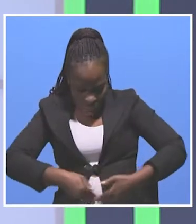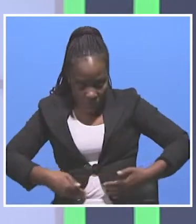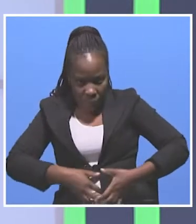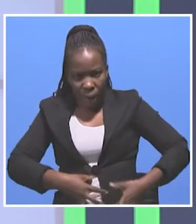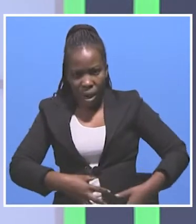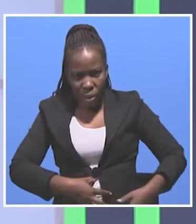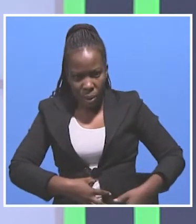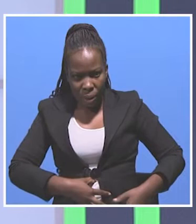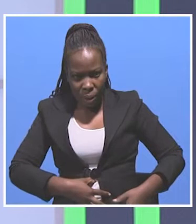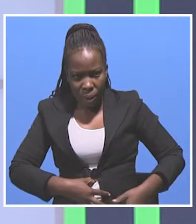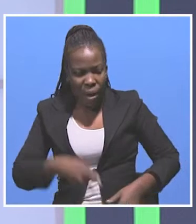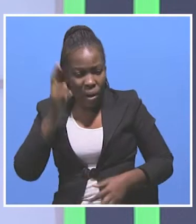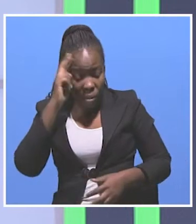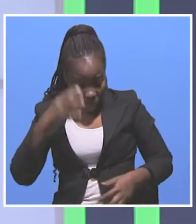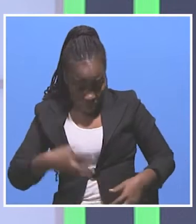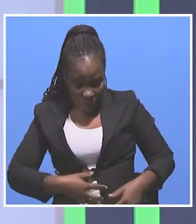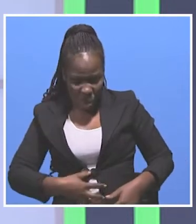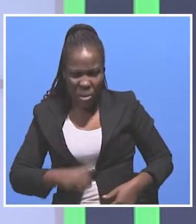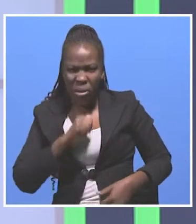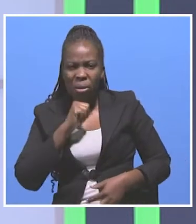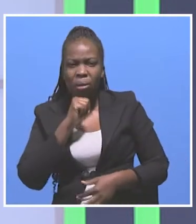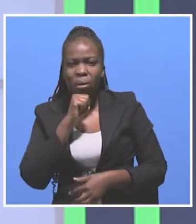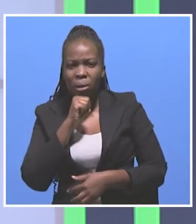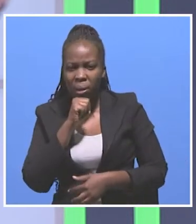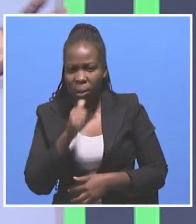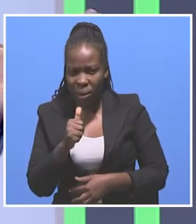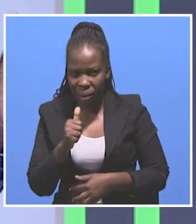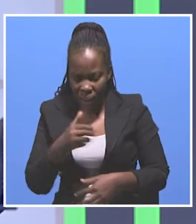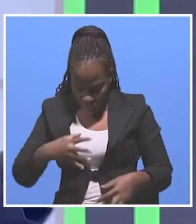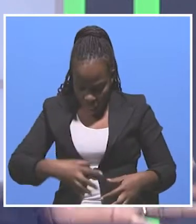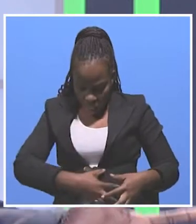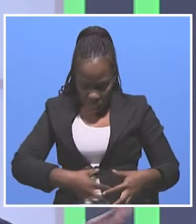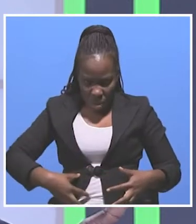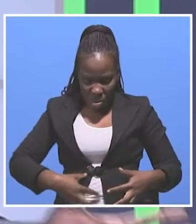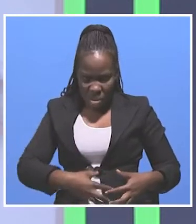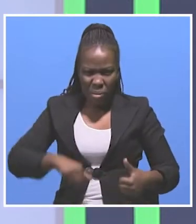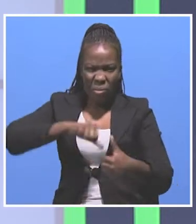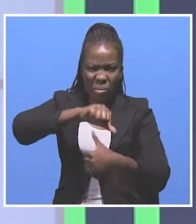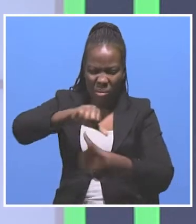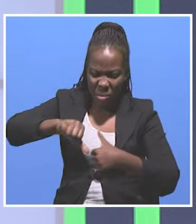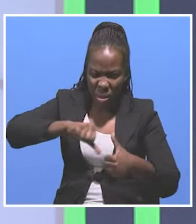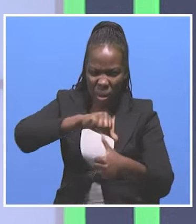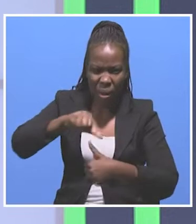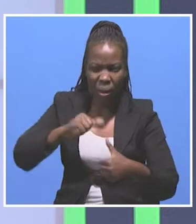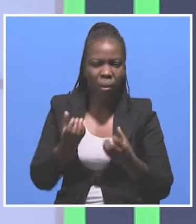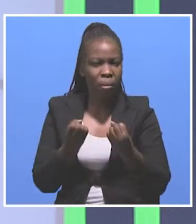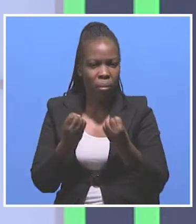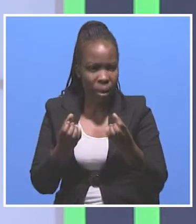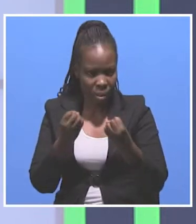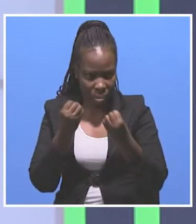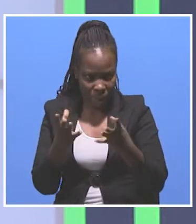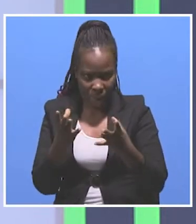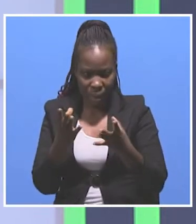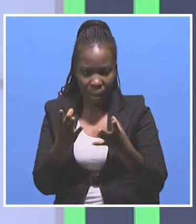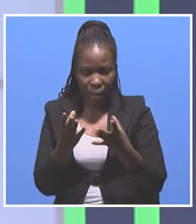the womb is not an ordinary organ. And it is surrounded by so many other sensitive organs. So